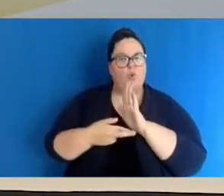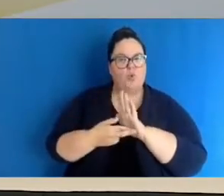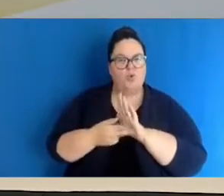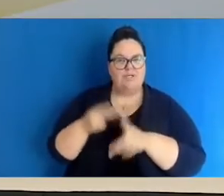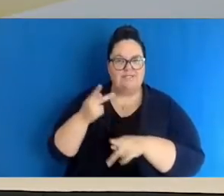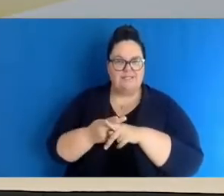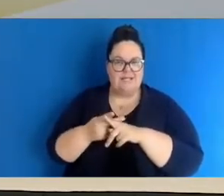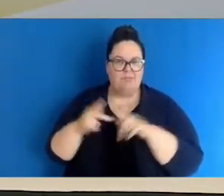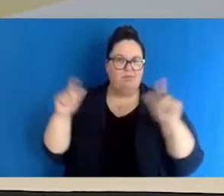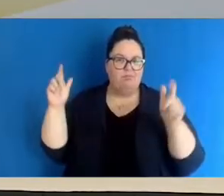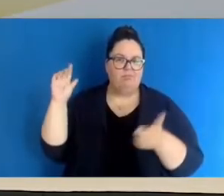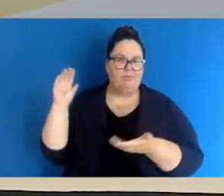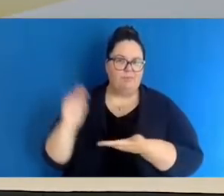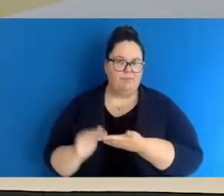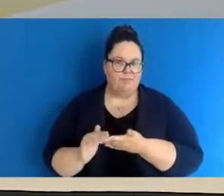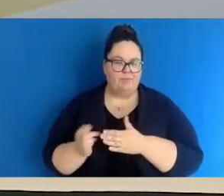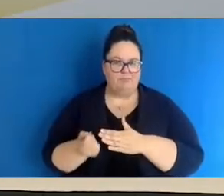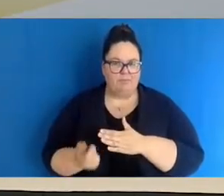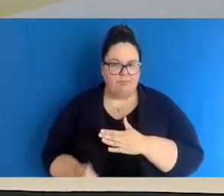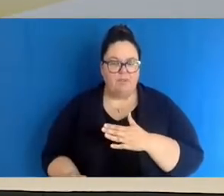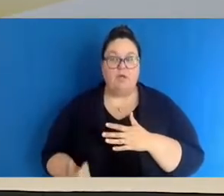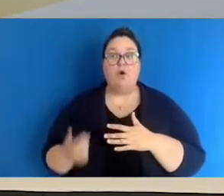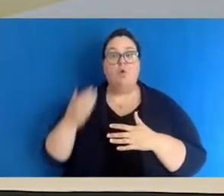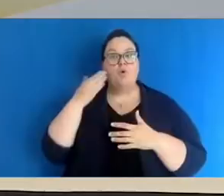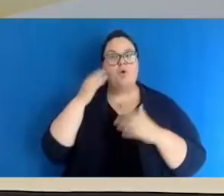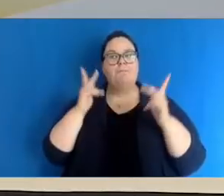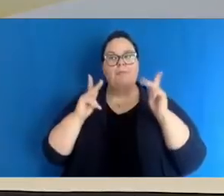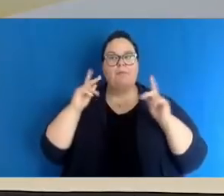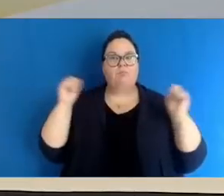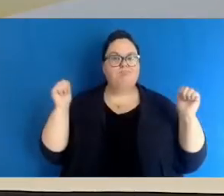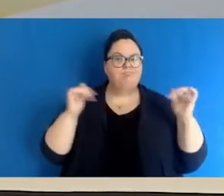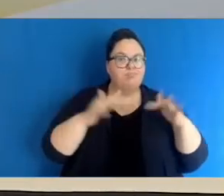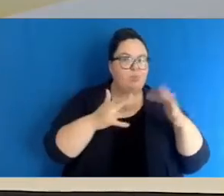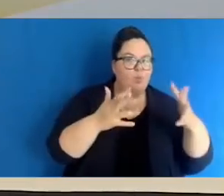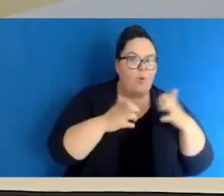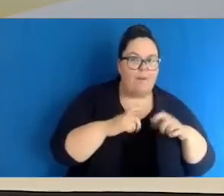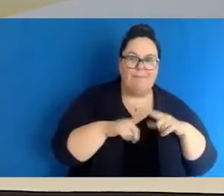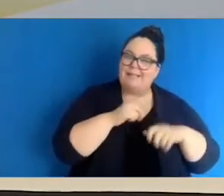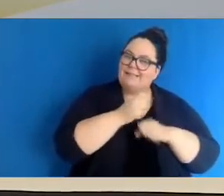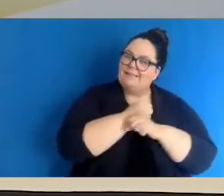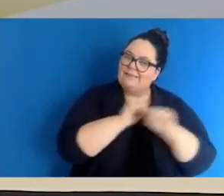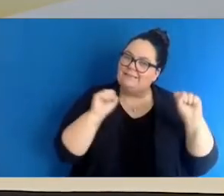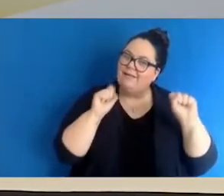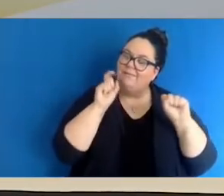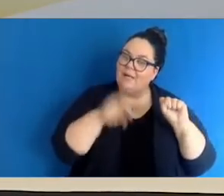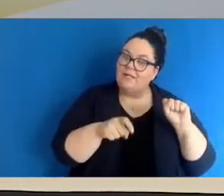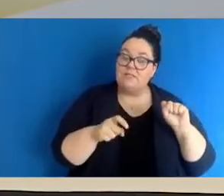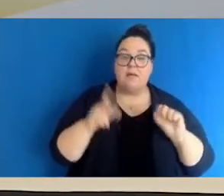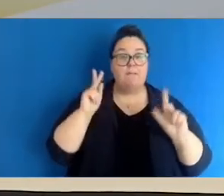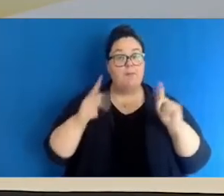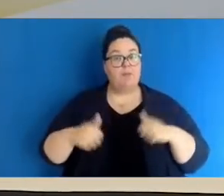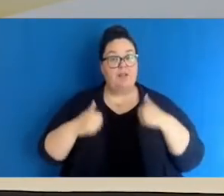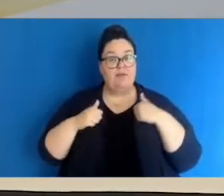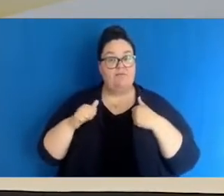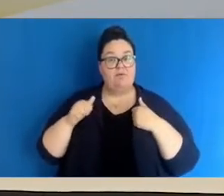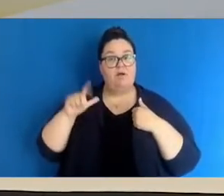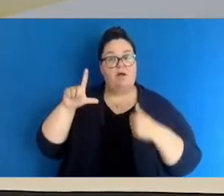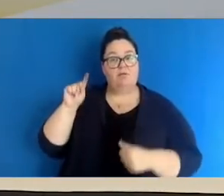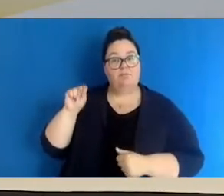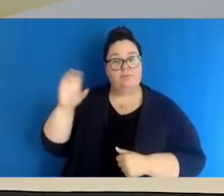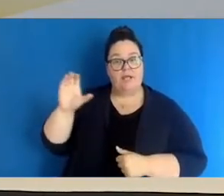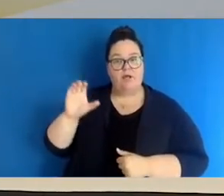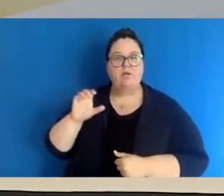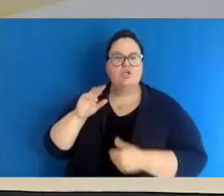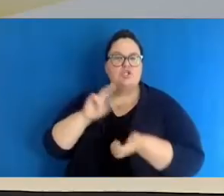gathering sizes. We know that residents of long-term care and community care facilities are at high risk of serious outcomes related